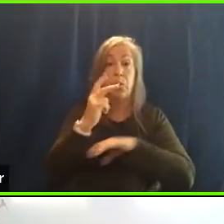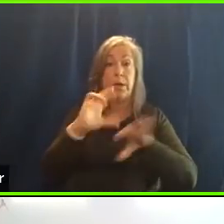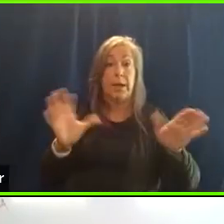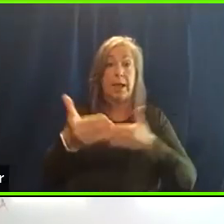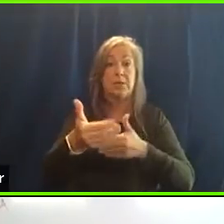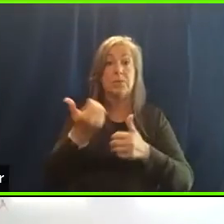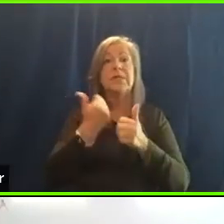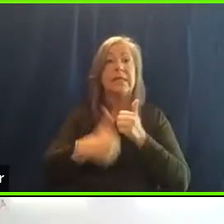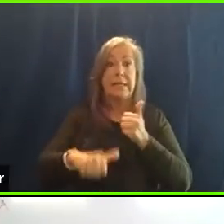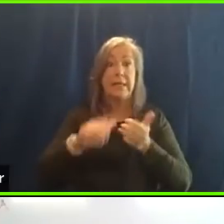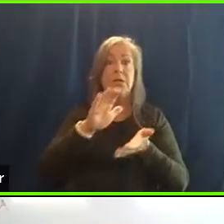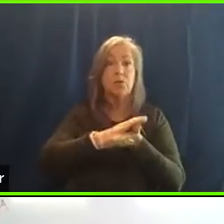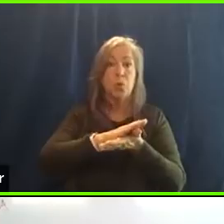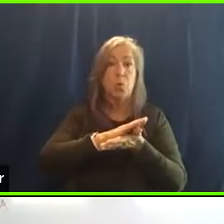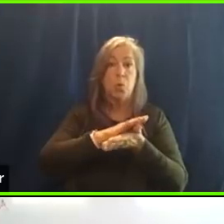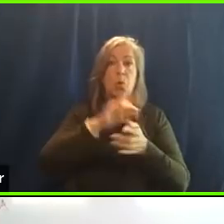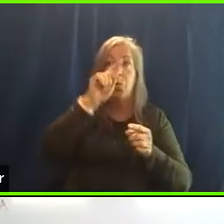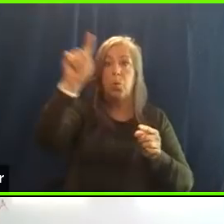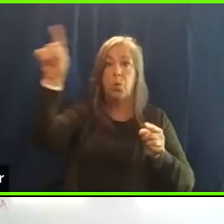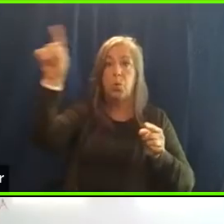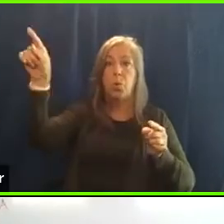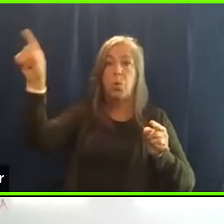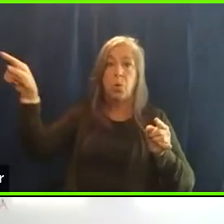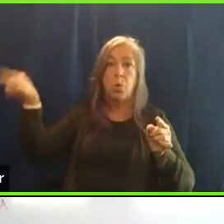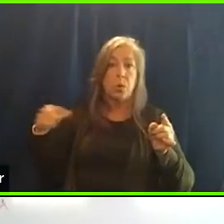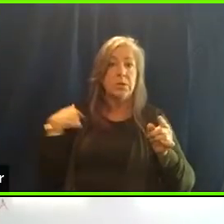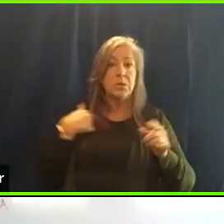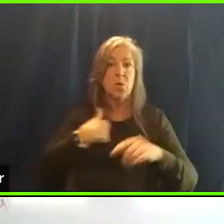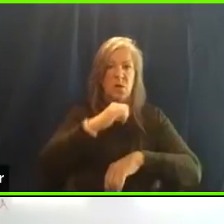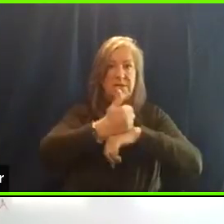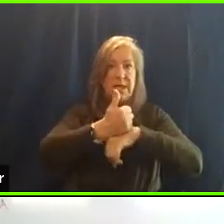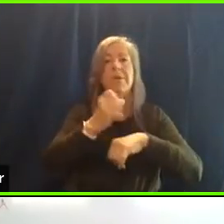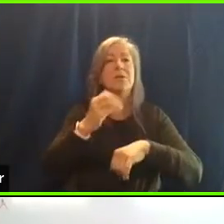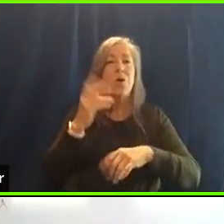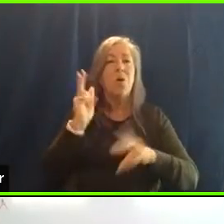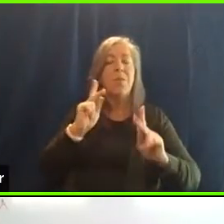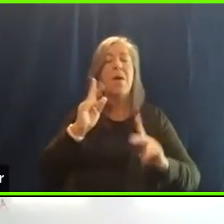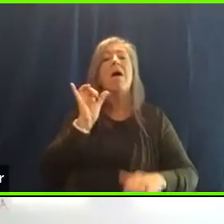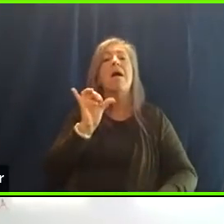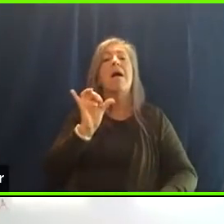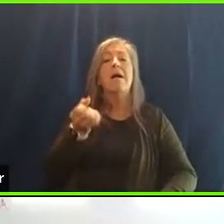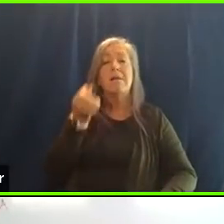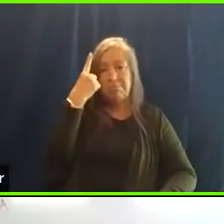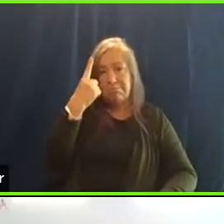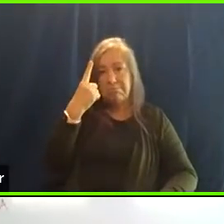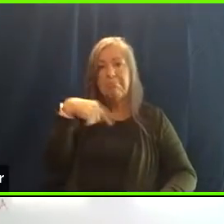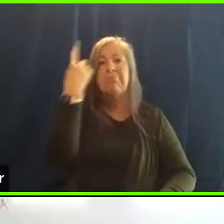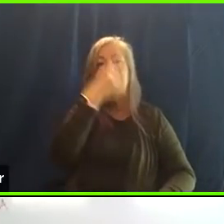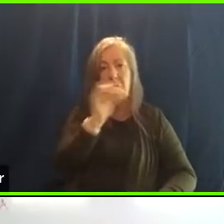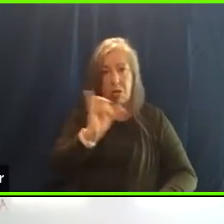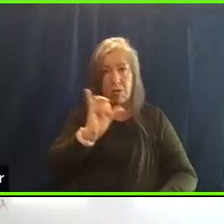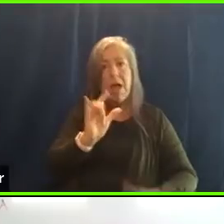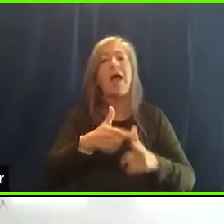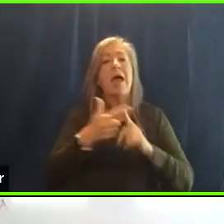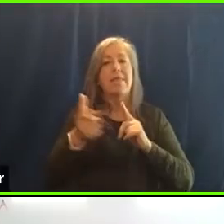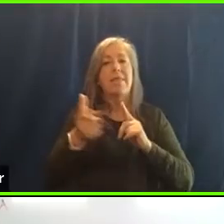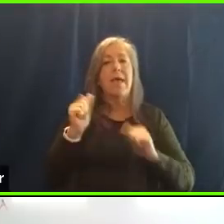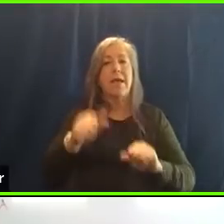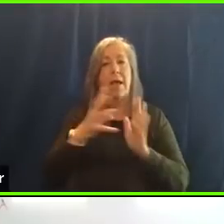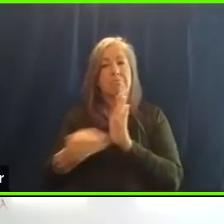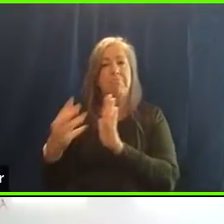reference point for everyone within the school to see how these setups can be performed. That doesn't mean that every classroom can achieve a